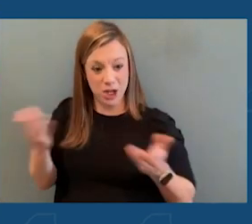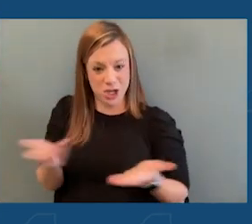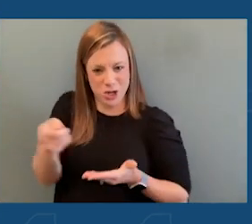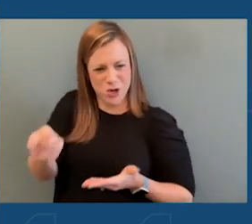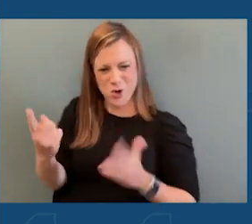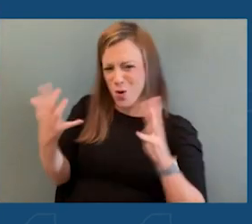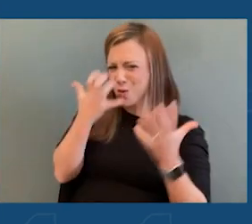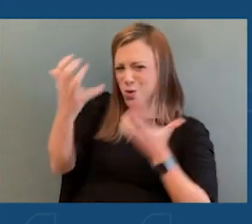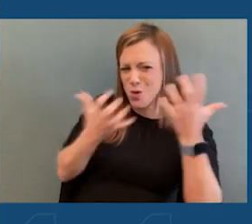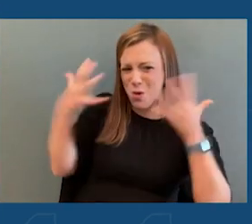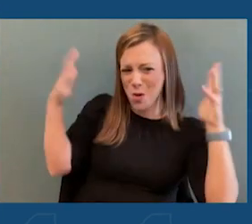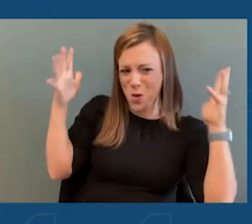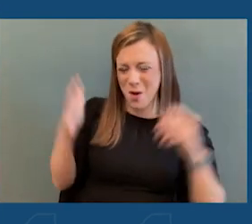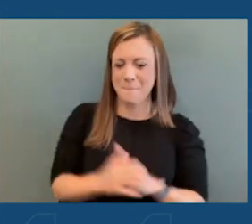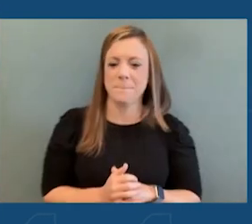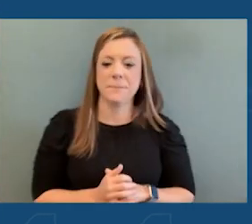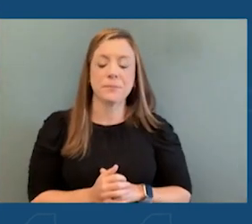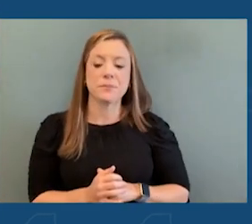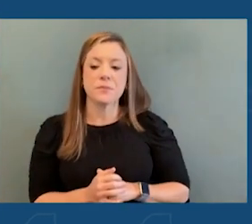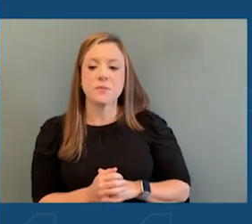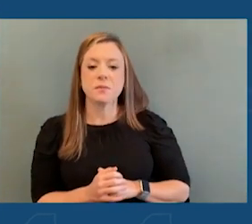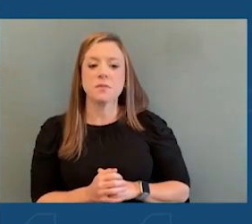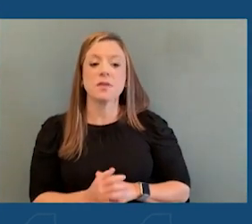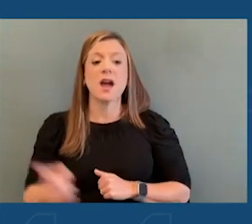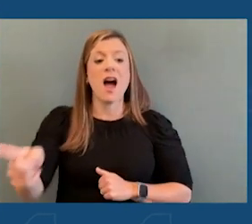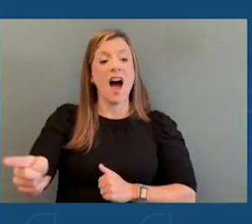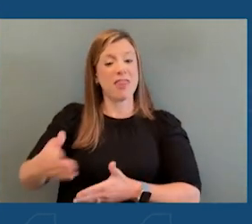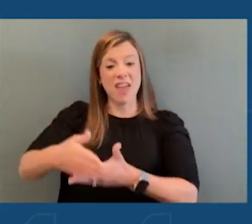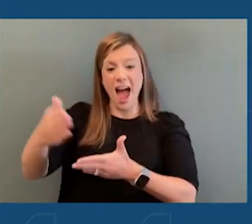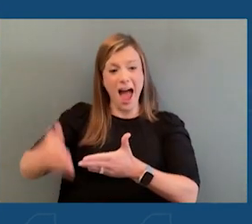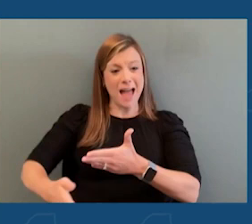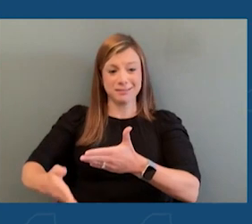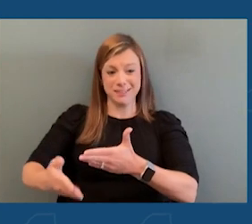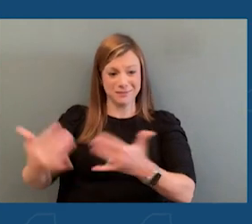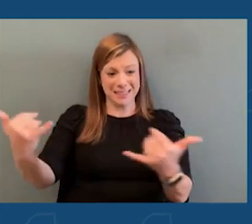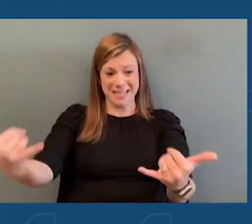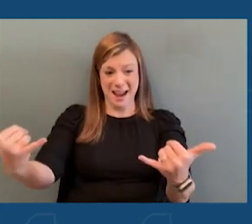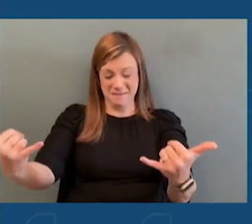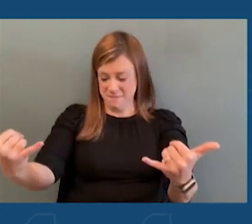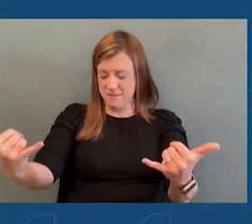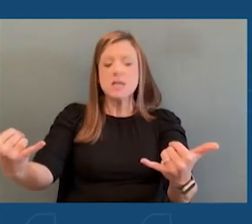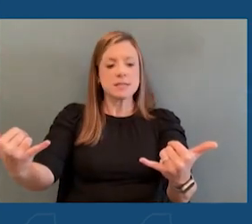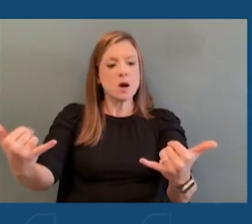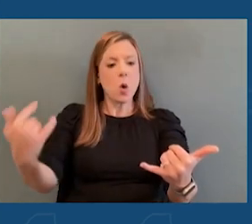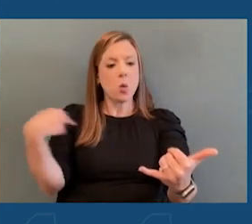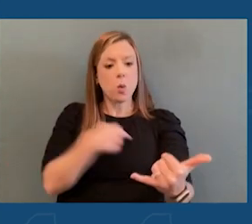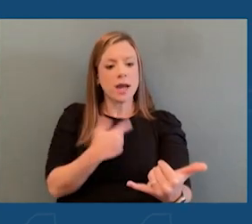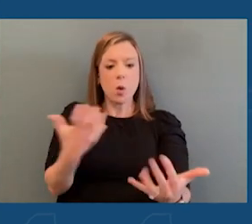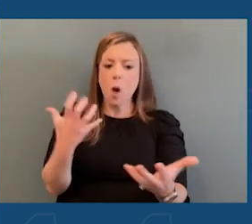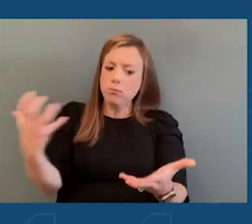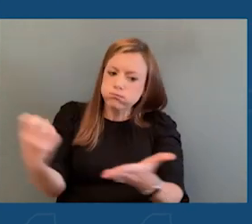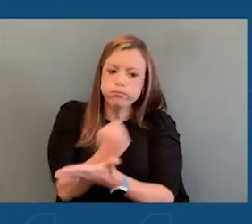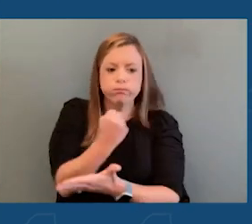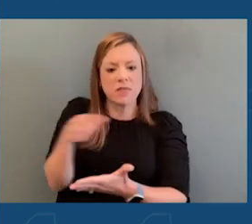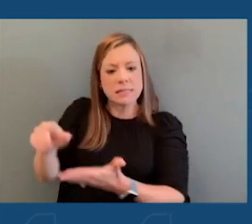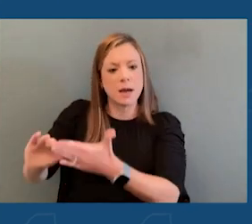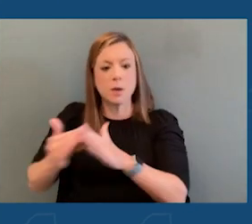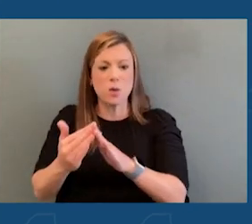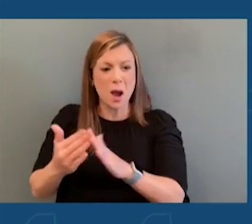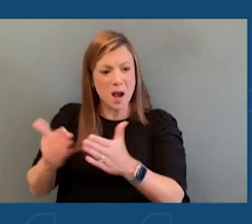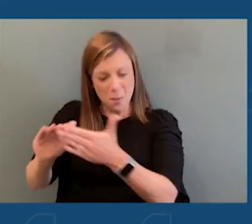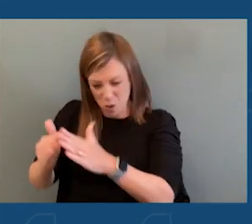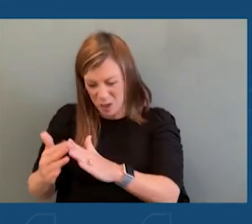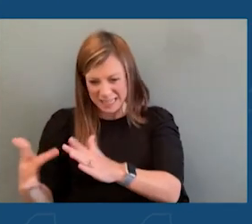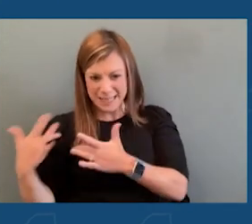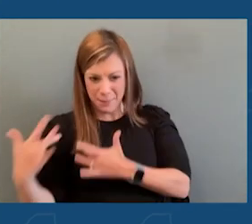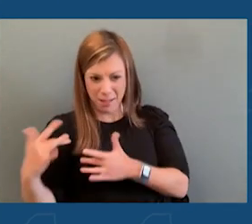At the end of the day, that is what today is about. It is about a community that has been left behind for far too long and that